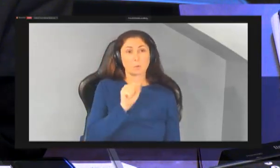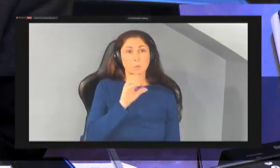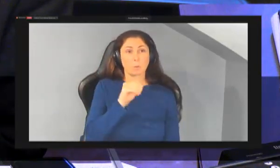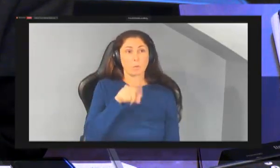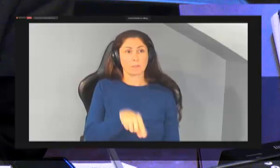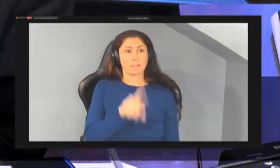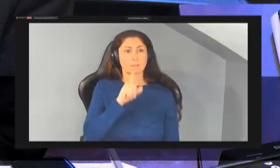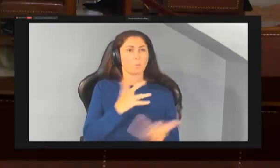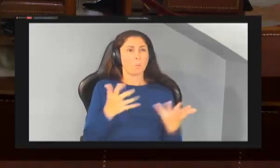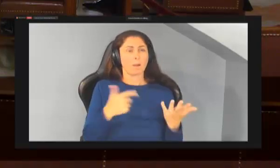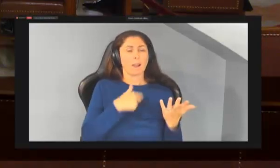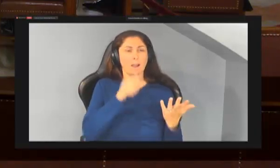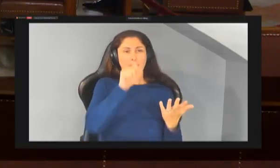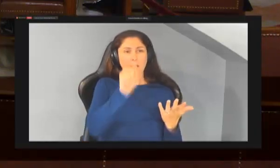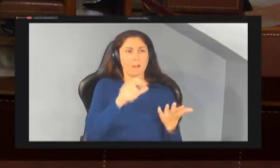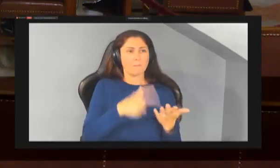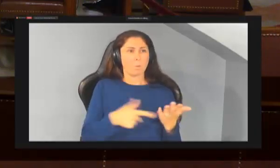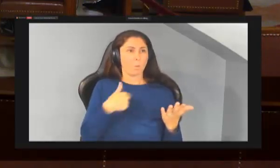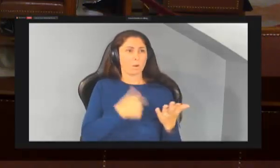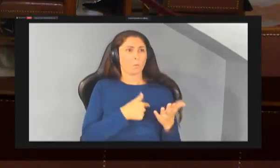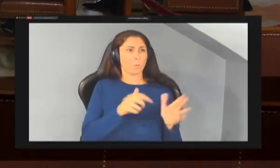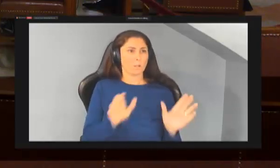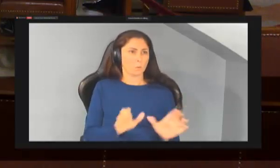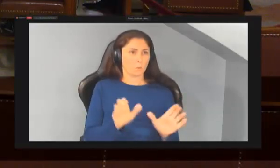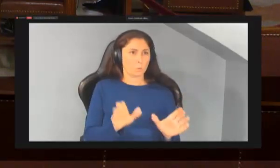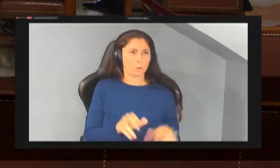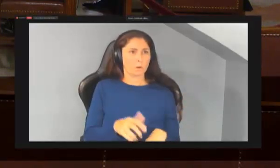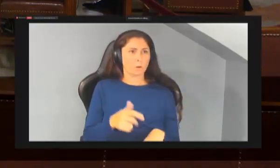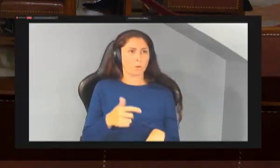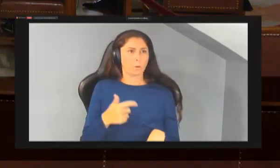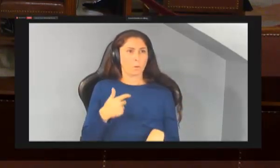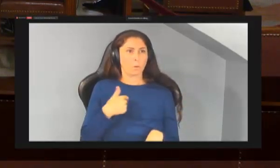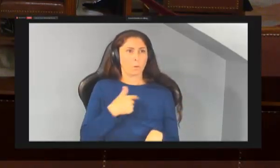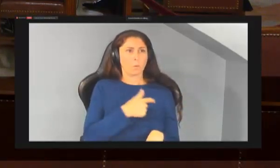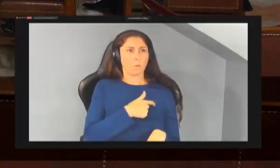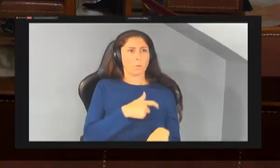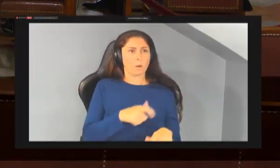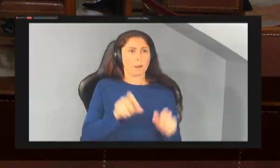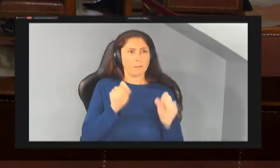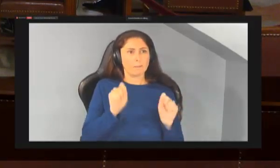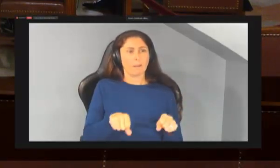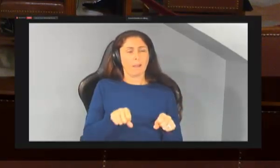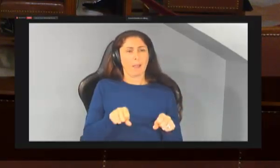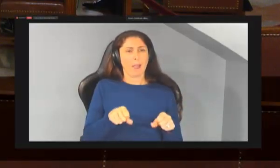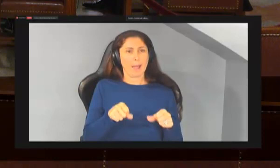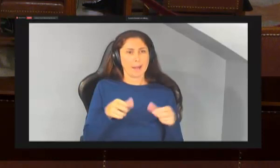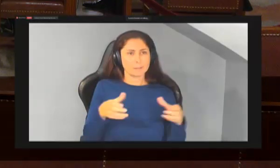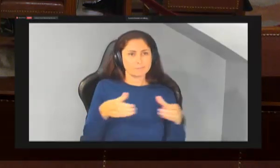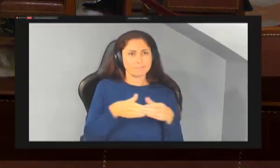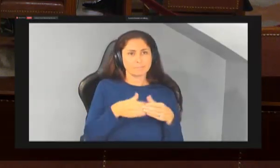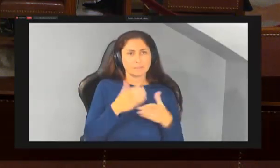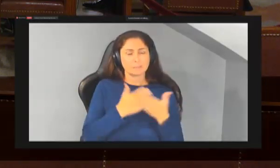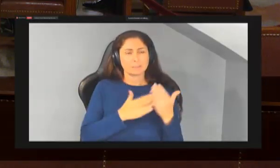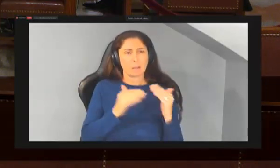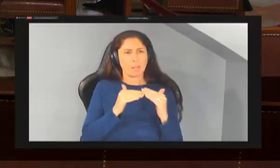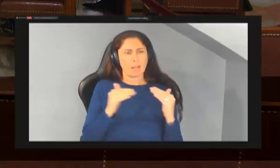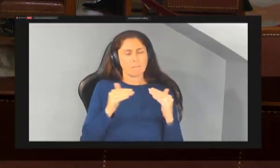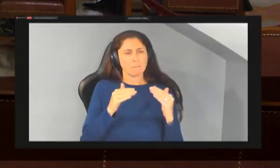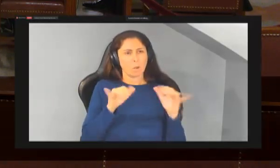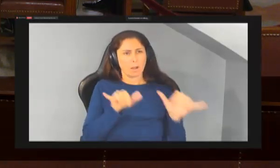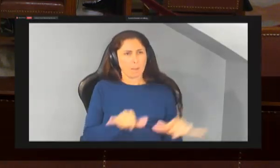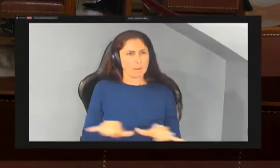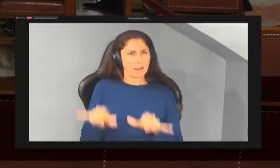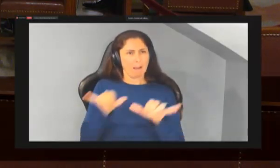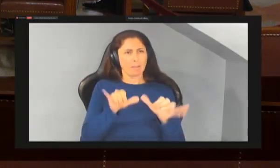love about what we do here, and that we can come together in some level of commonality,